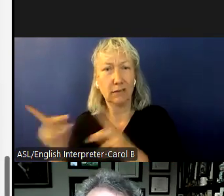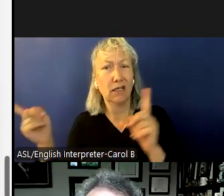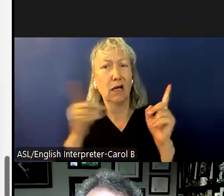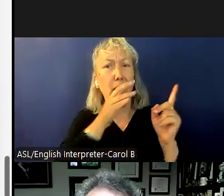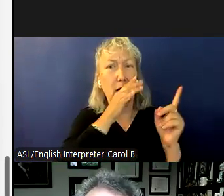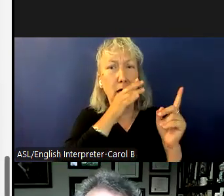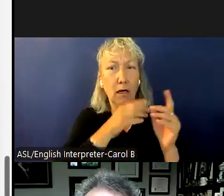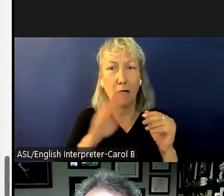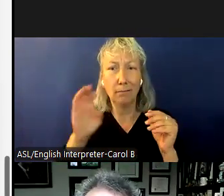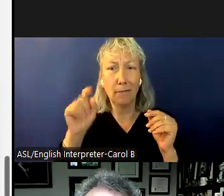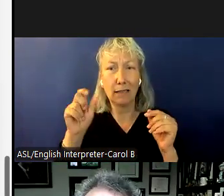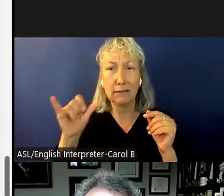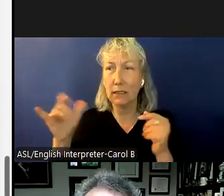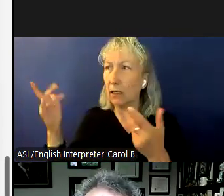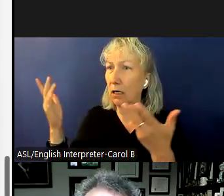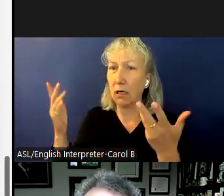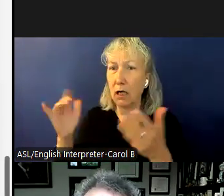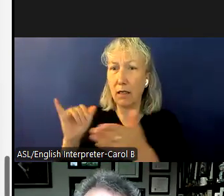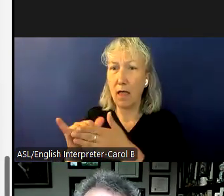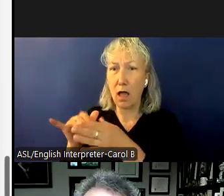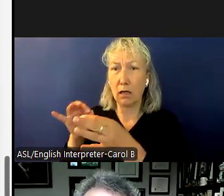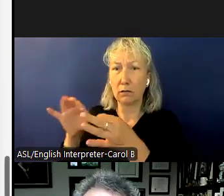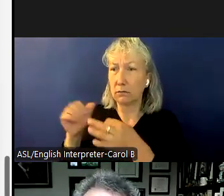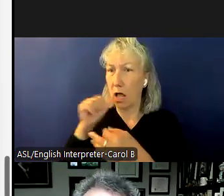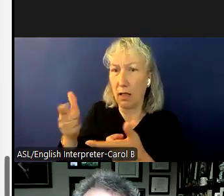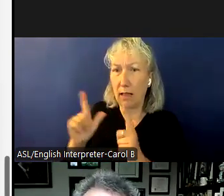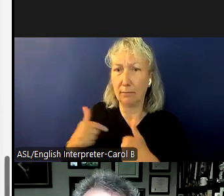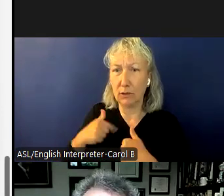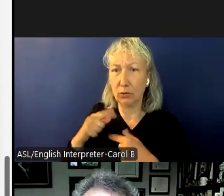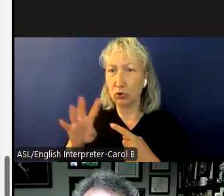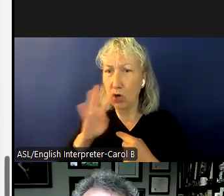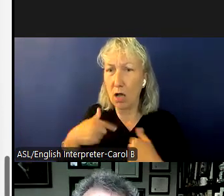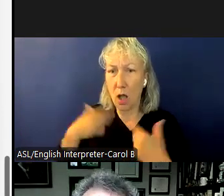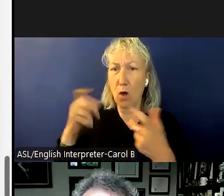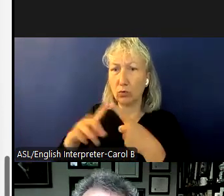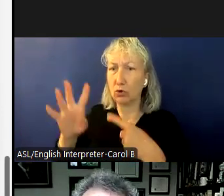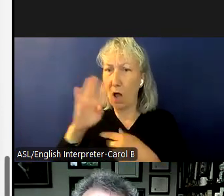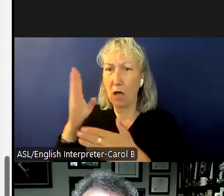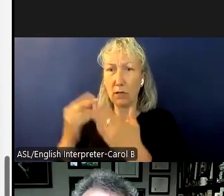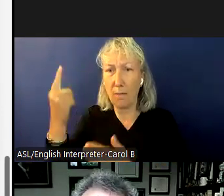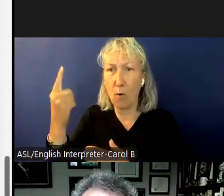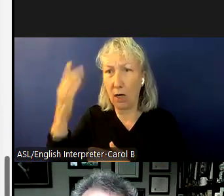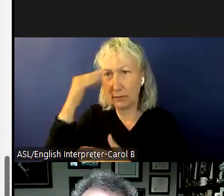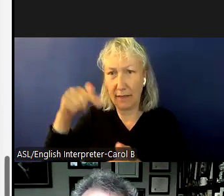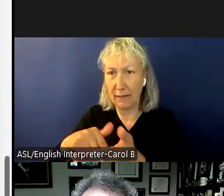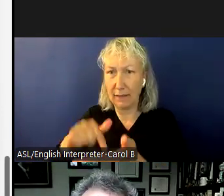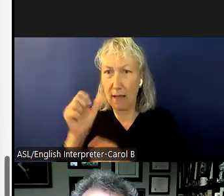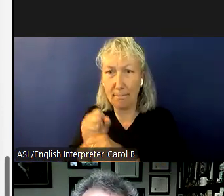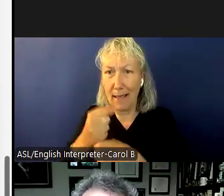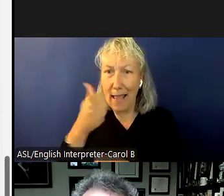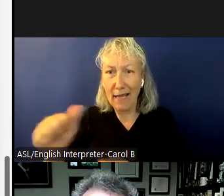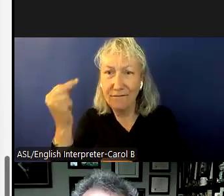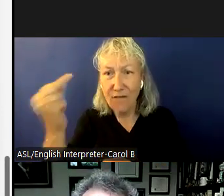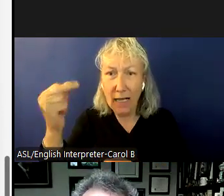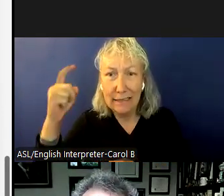all it would do is give me faxes. It wouldn't let me talk to nobody. I want to talk to someone because this doesn't make any fucking sense. Hey,